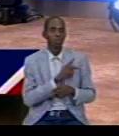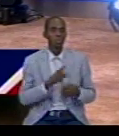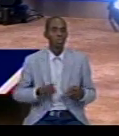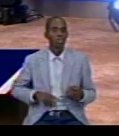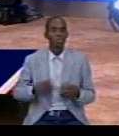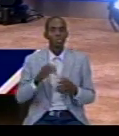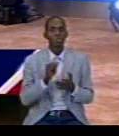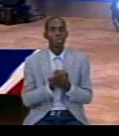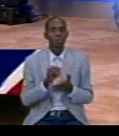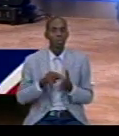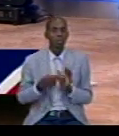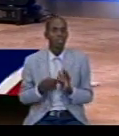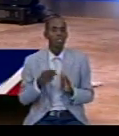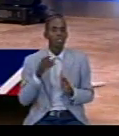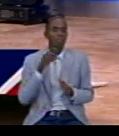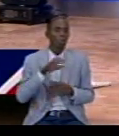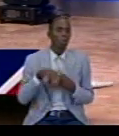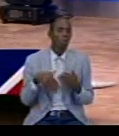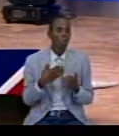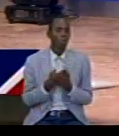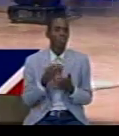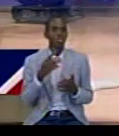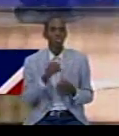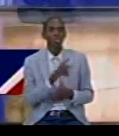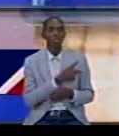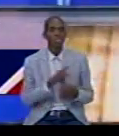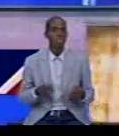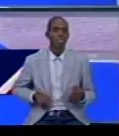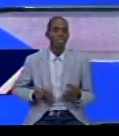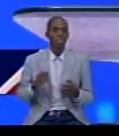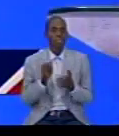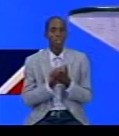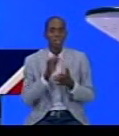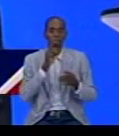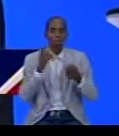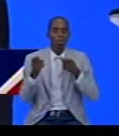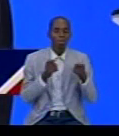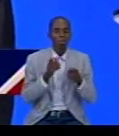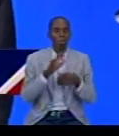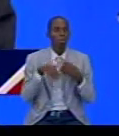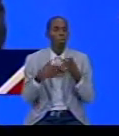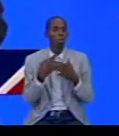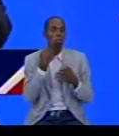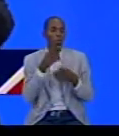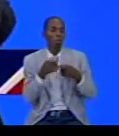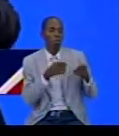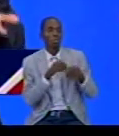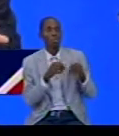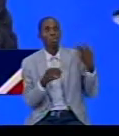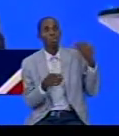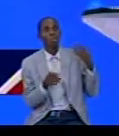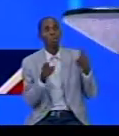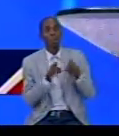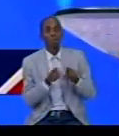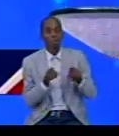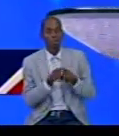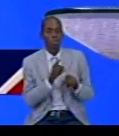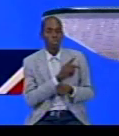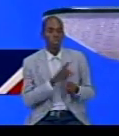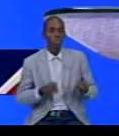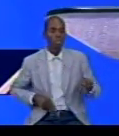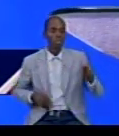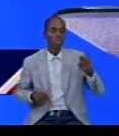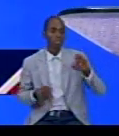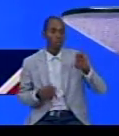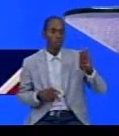all the kings who are reigning, all the kings who are ruling, those who ruled in the past, even Nebuchadnezzar, he placed